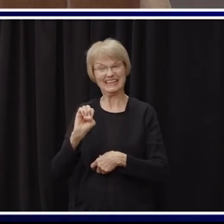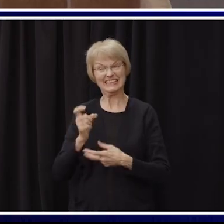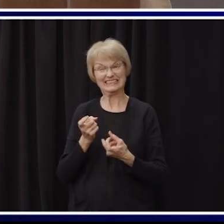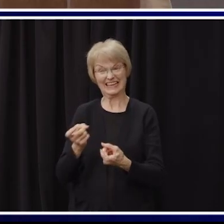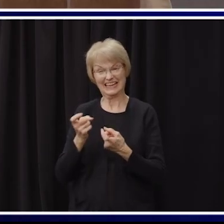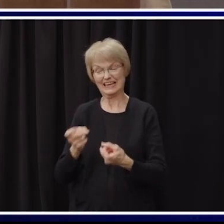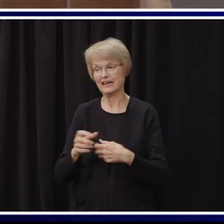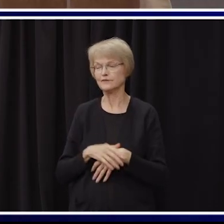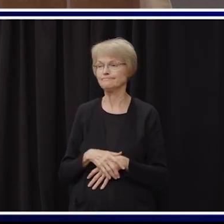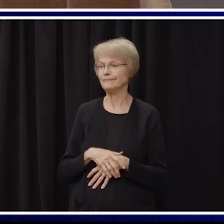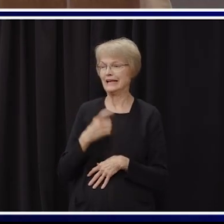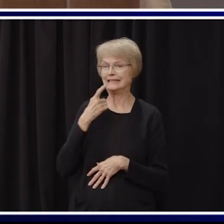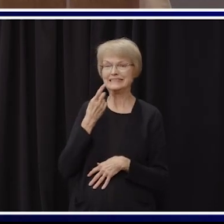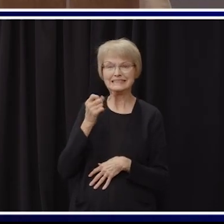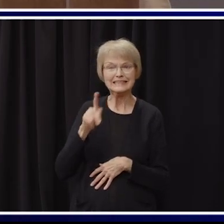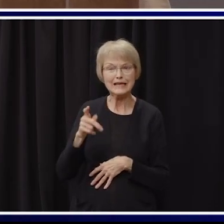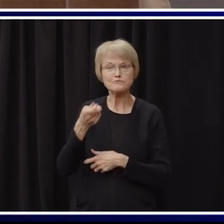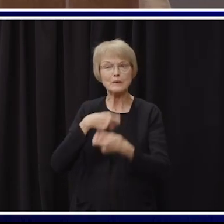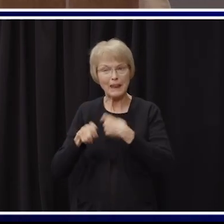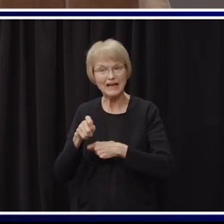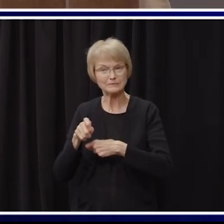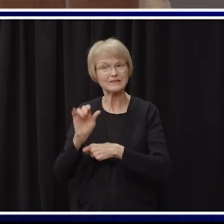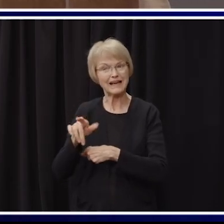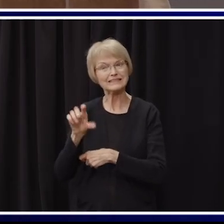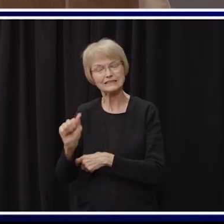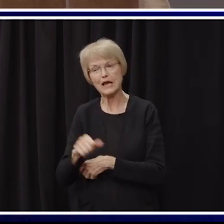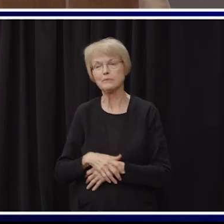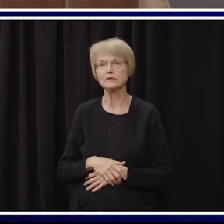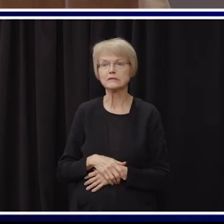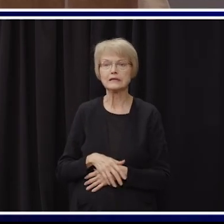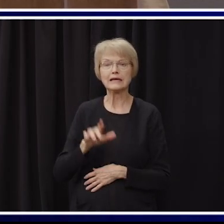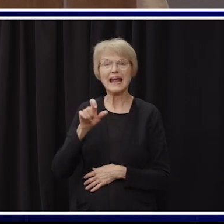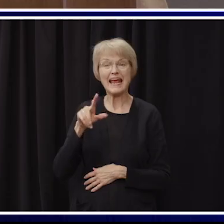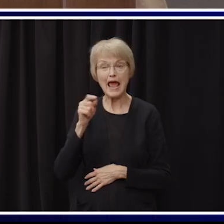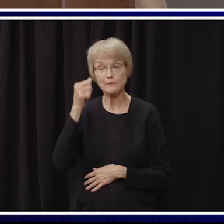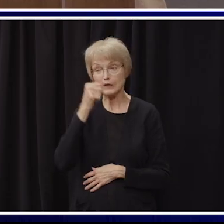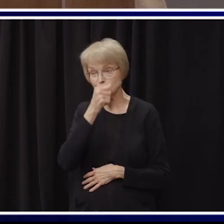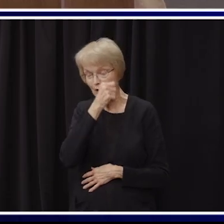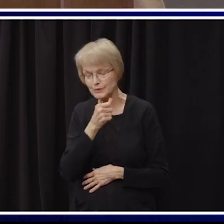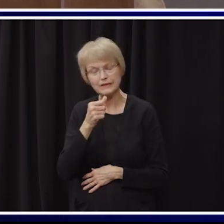who just had a hip replacement, cataract surgery, you name it.